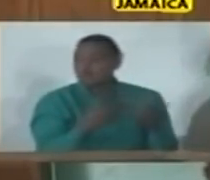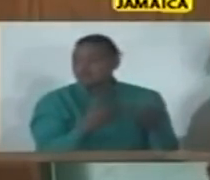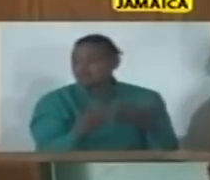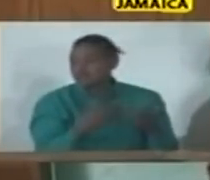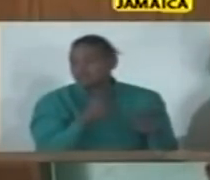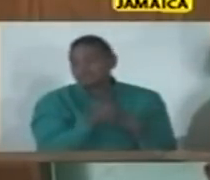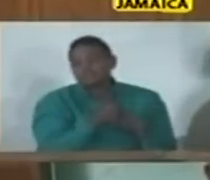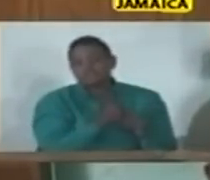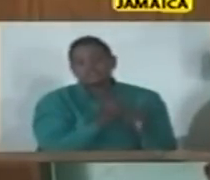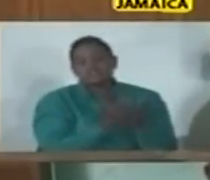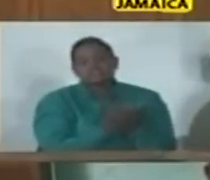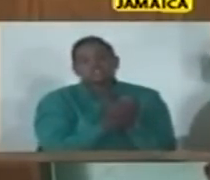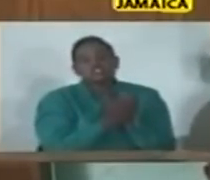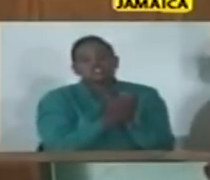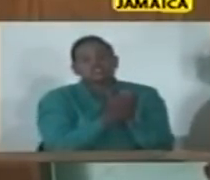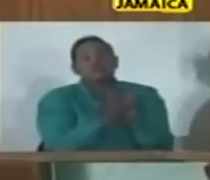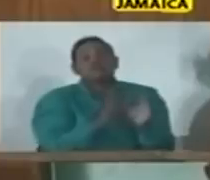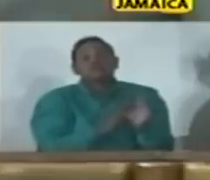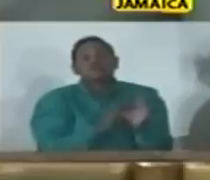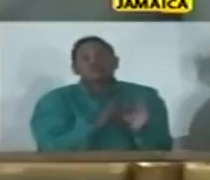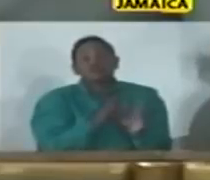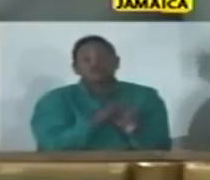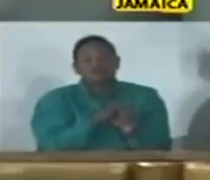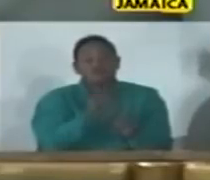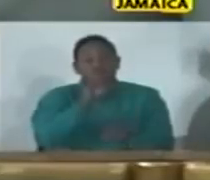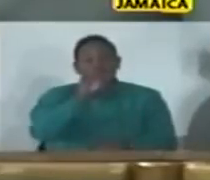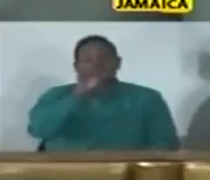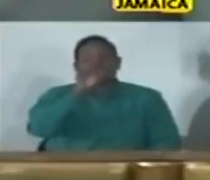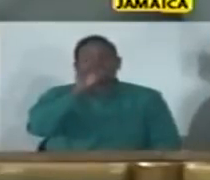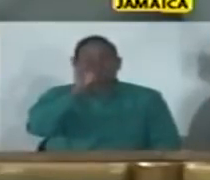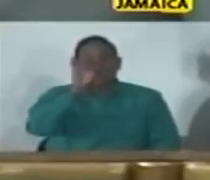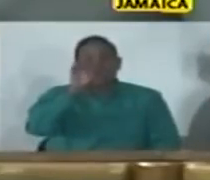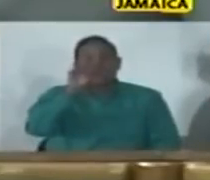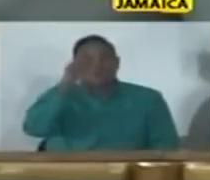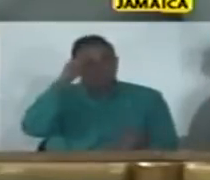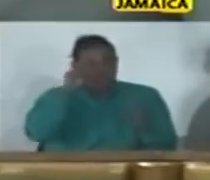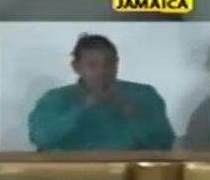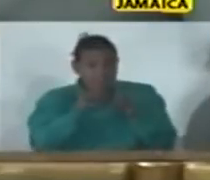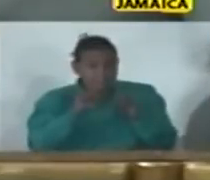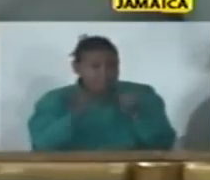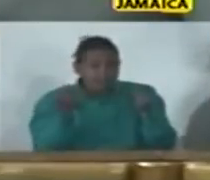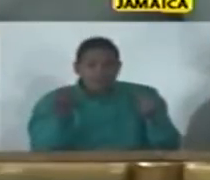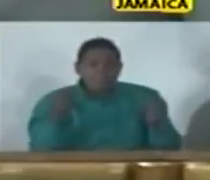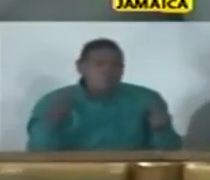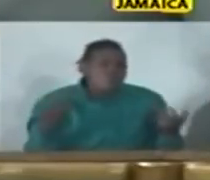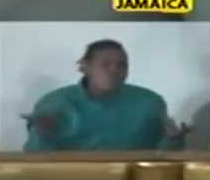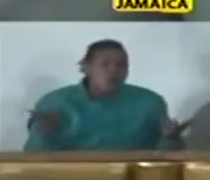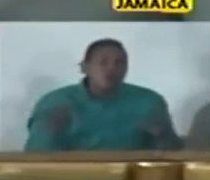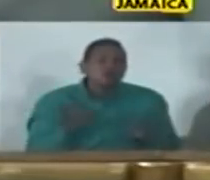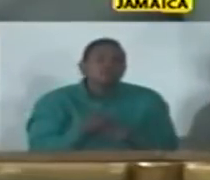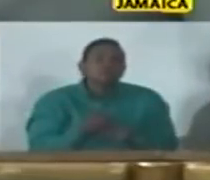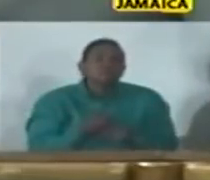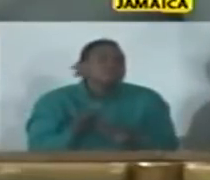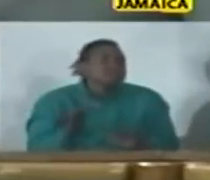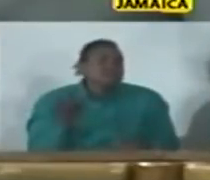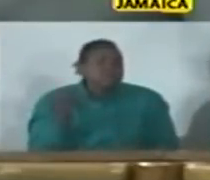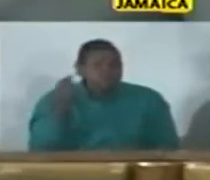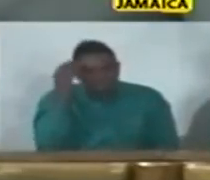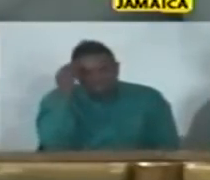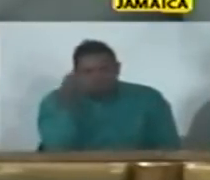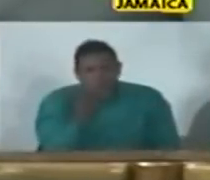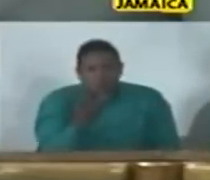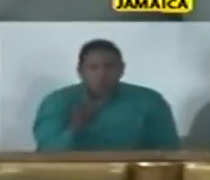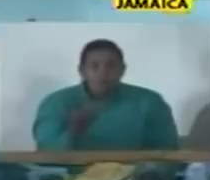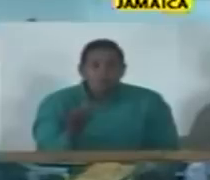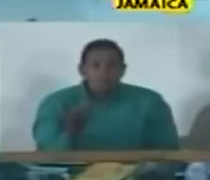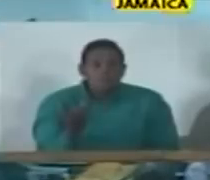the shipwright agreement was relevant and whether it was breached and